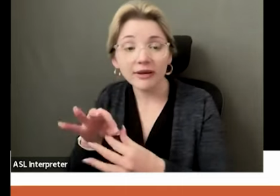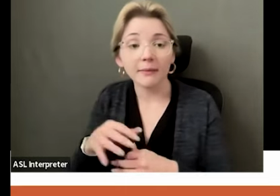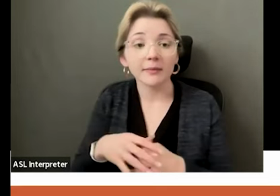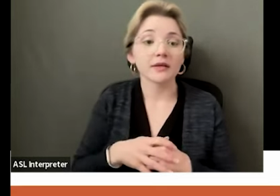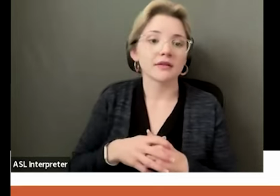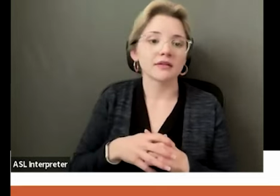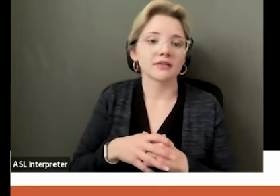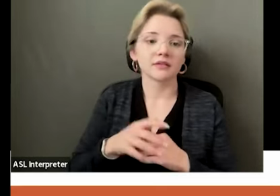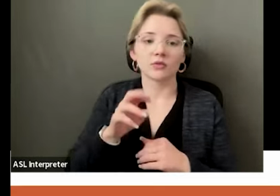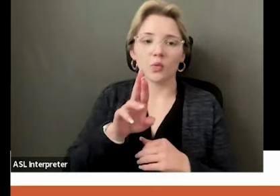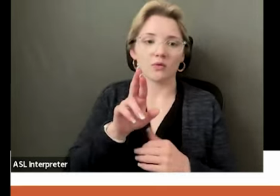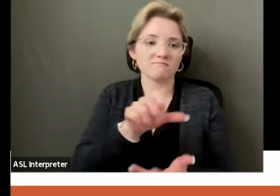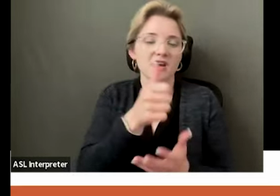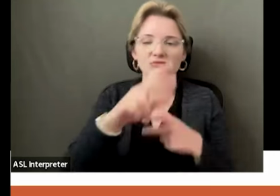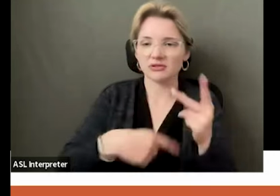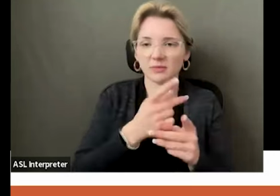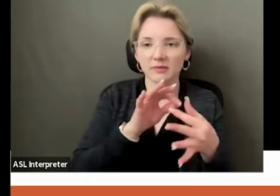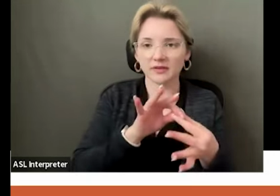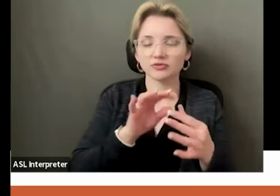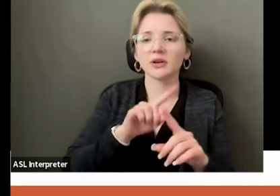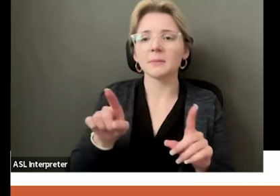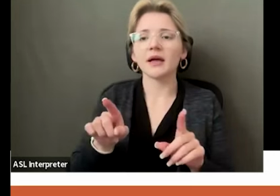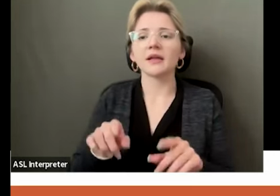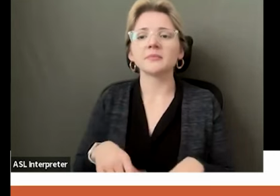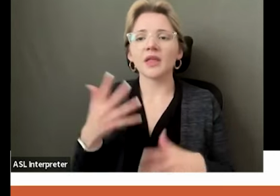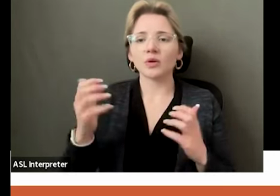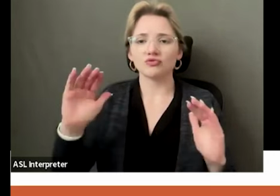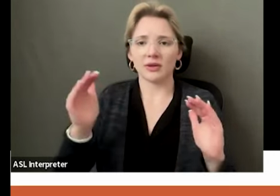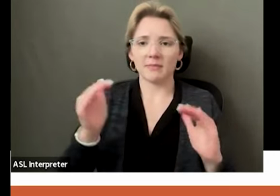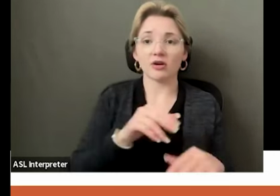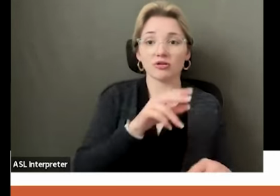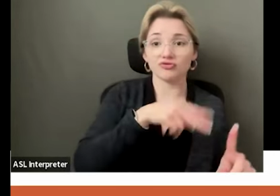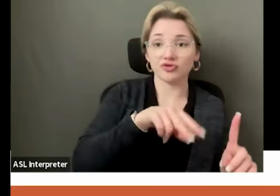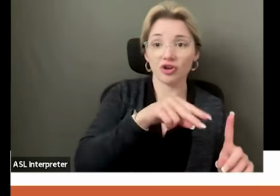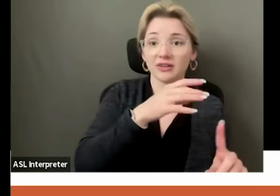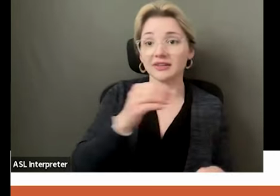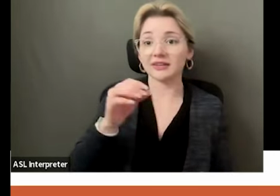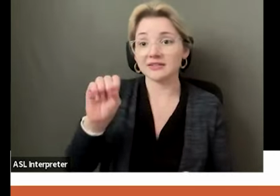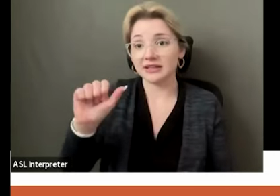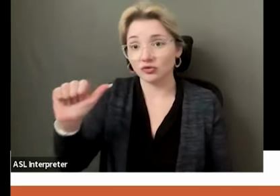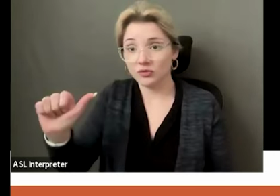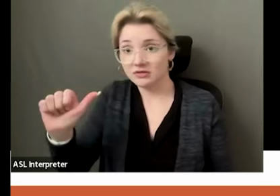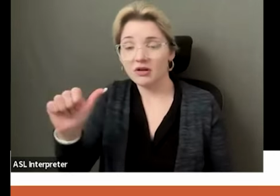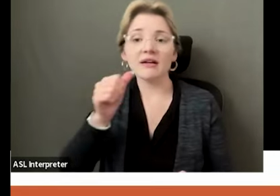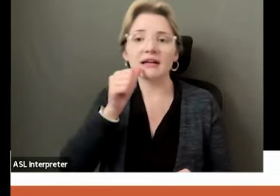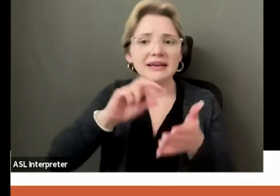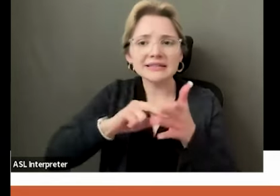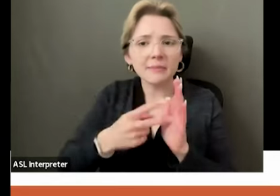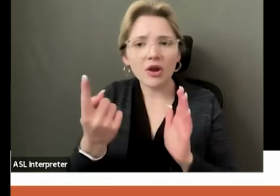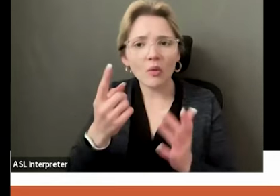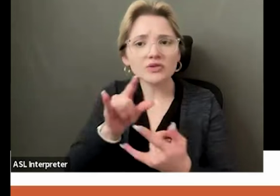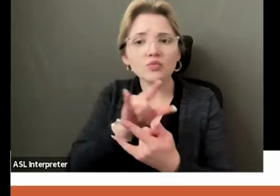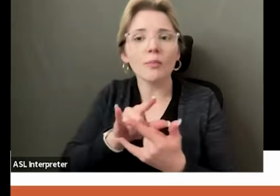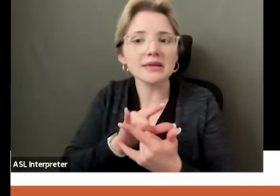the note and the difference between stalking and sexual assault. This does not have to be an intimate partner, romantic partner. This can show